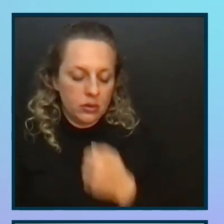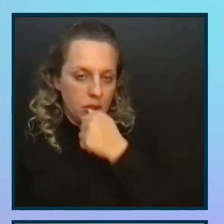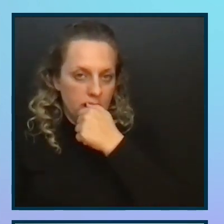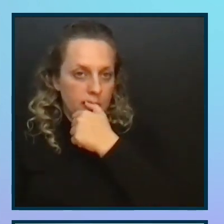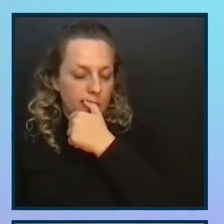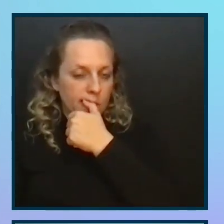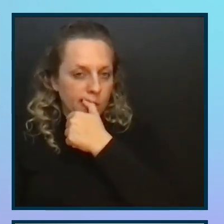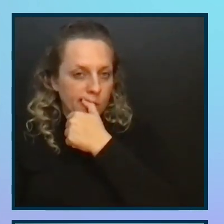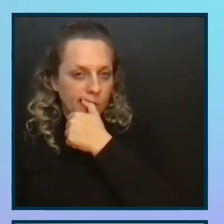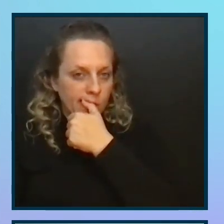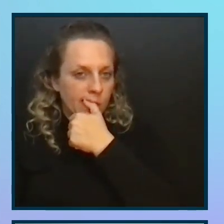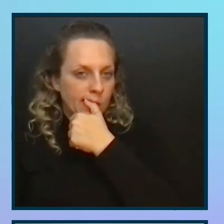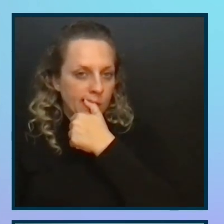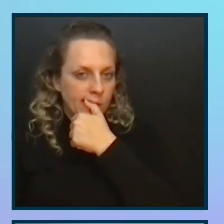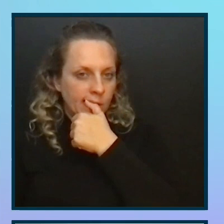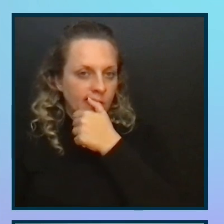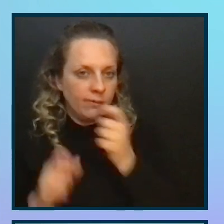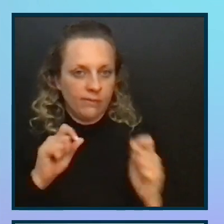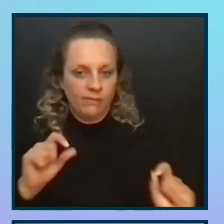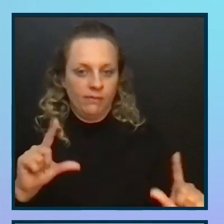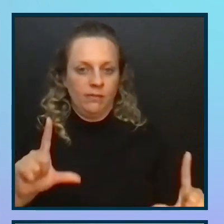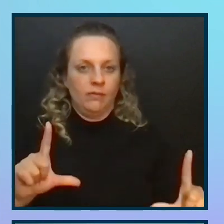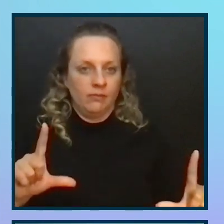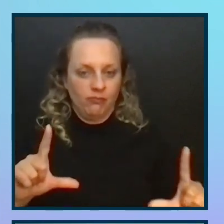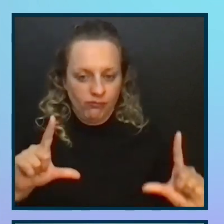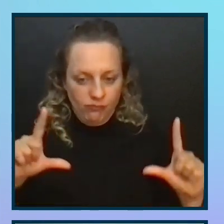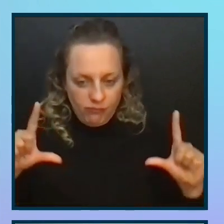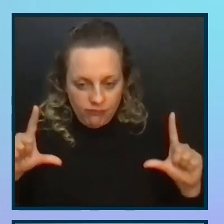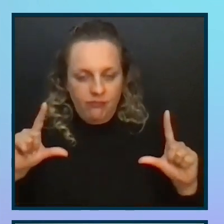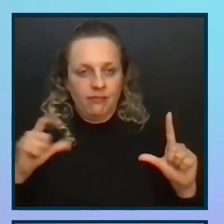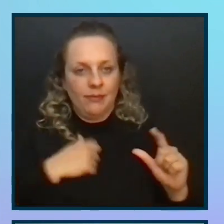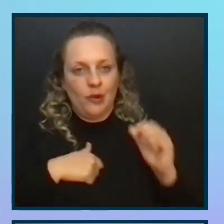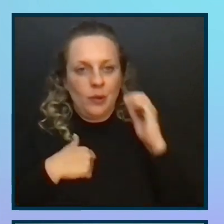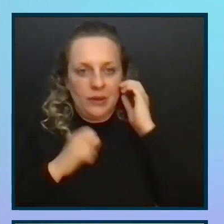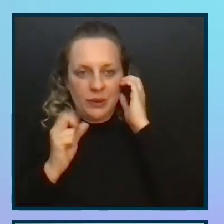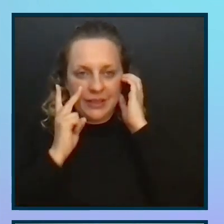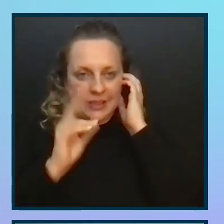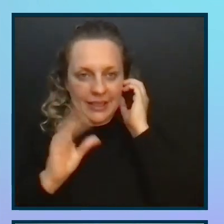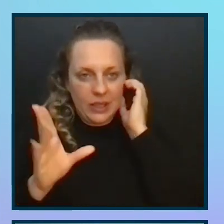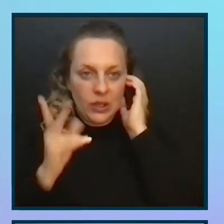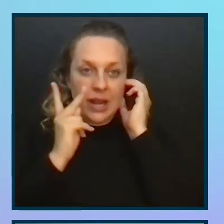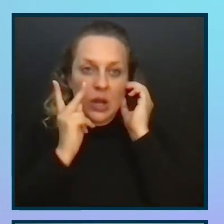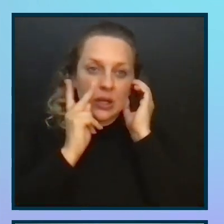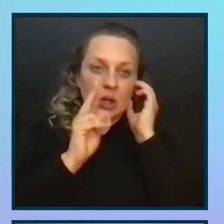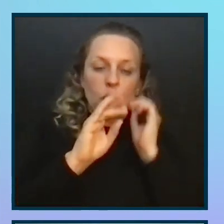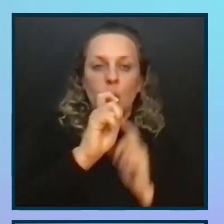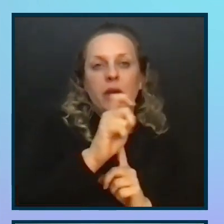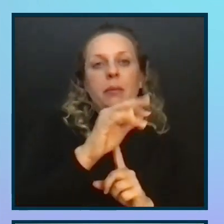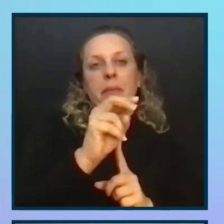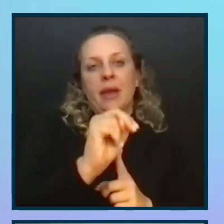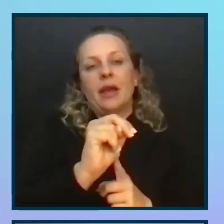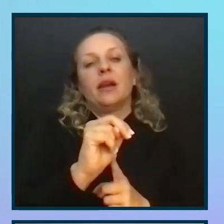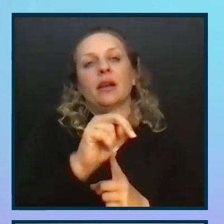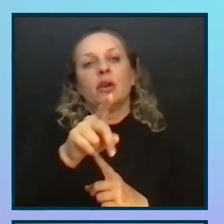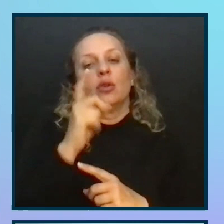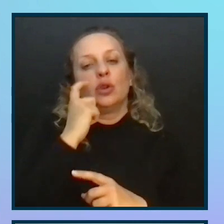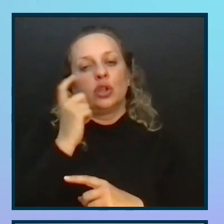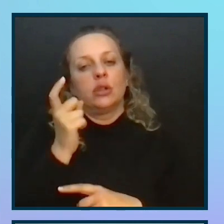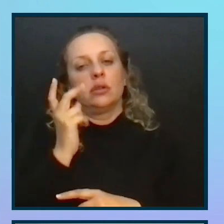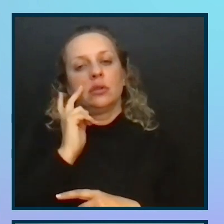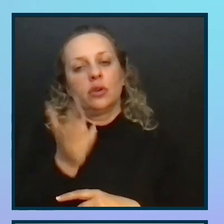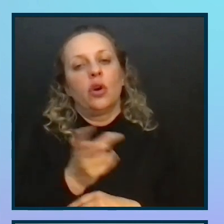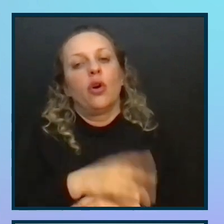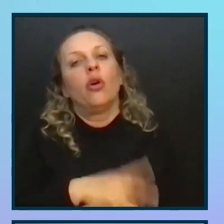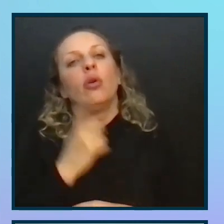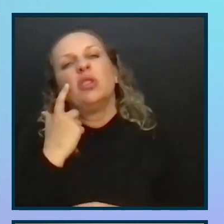in GitHub and zoom in. Sorry about that. And what we're looking at is a link to the UX pin that you all just reviewed